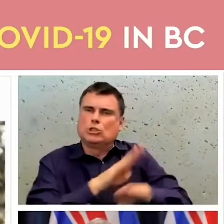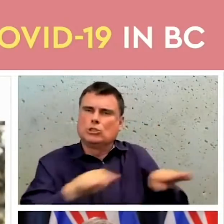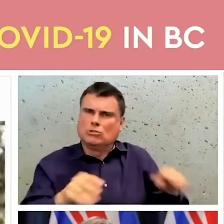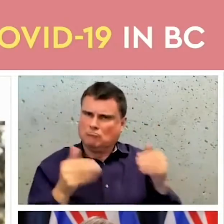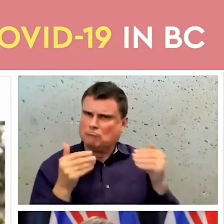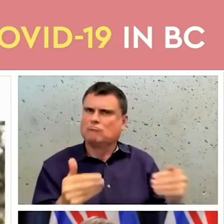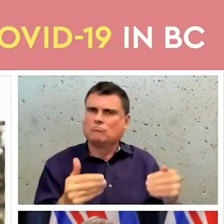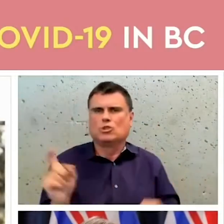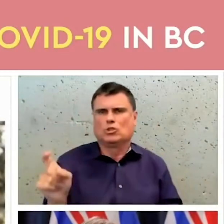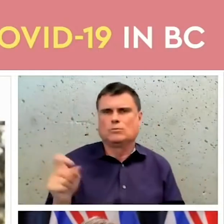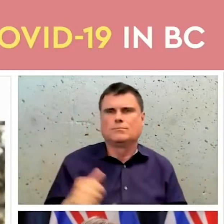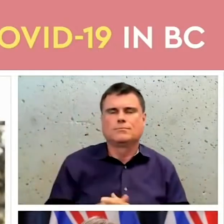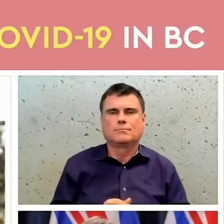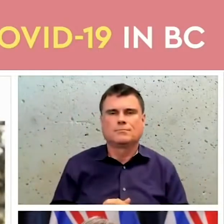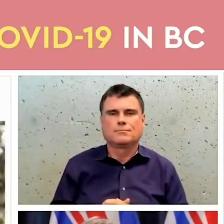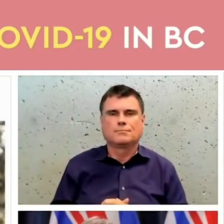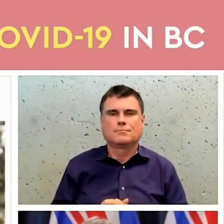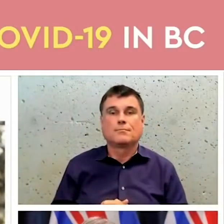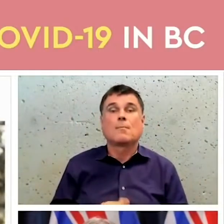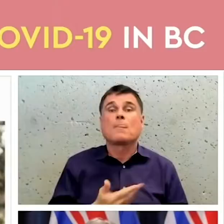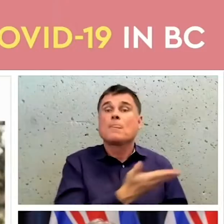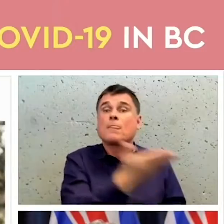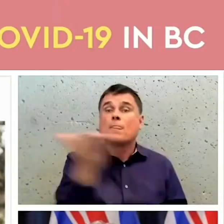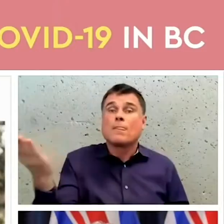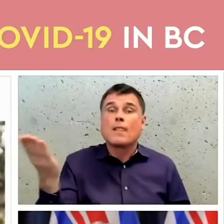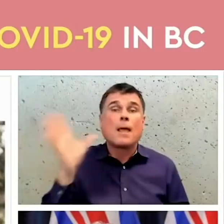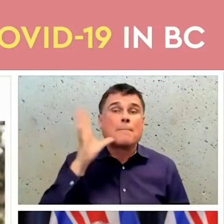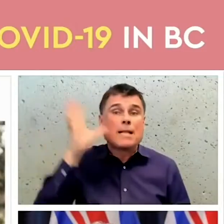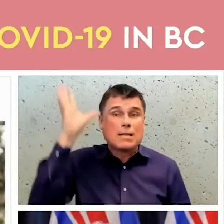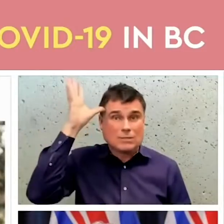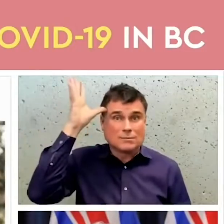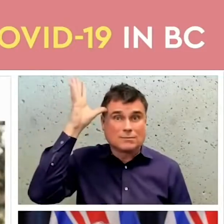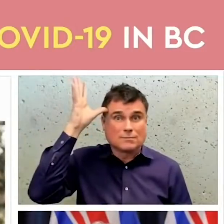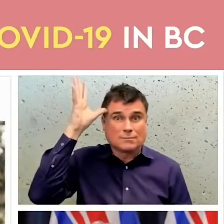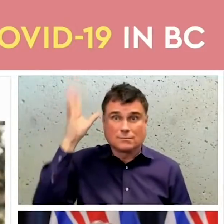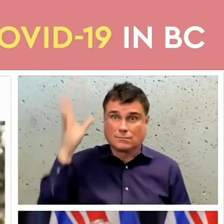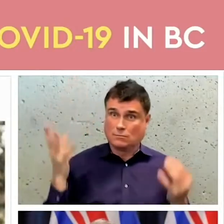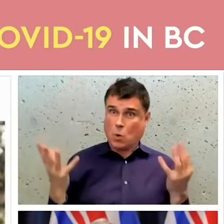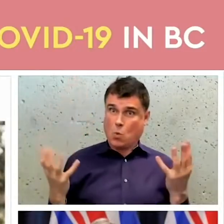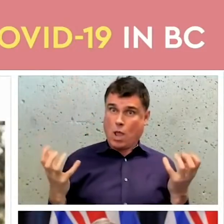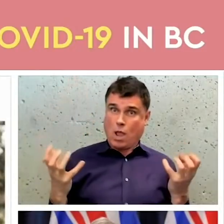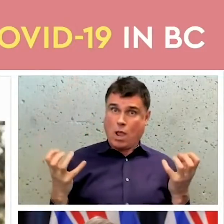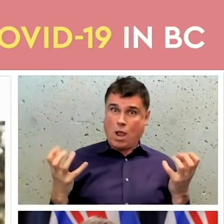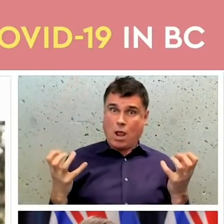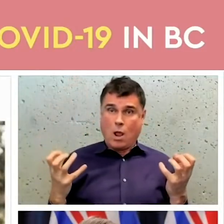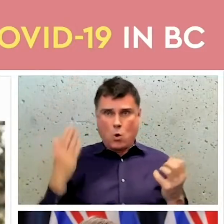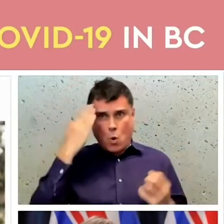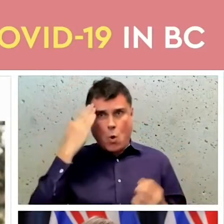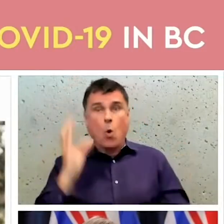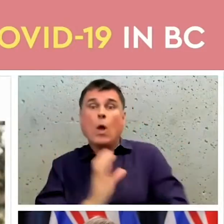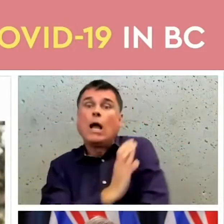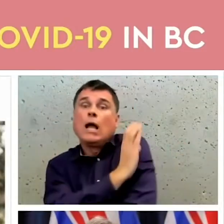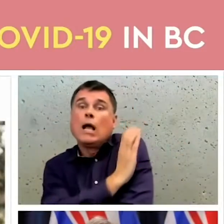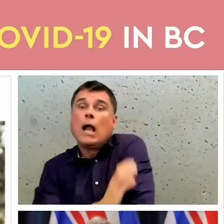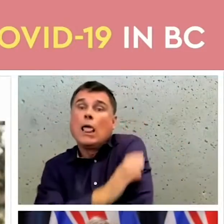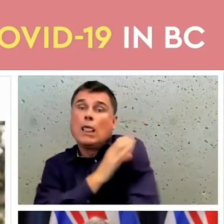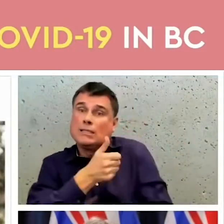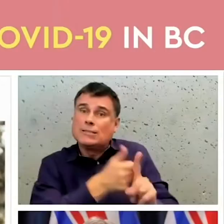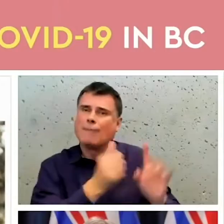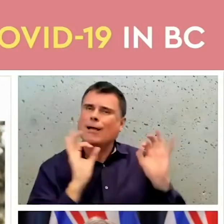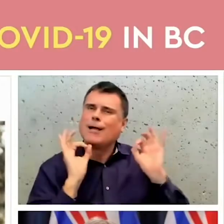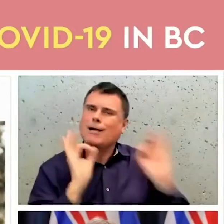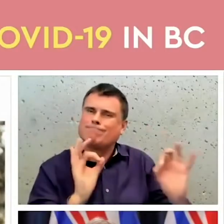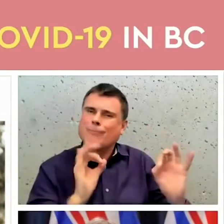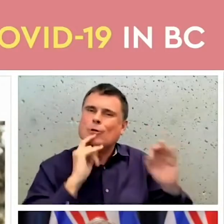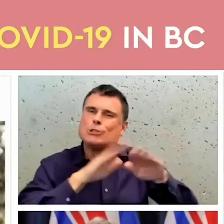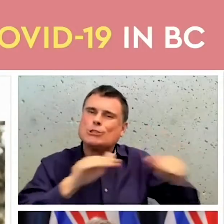to know that we're taking steps to make the vaccine clinics child-friendly and meet their needs. And they also want to know what they can do as